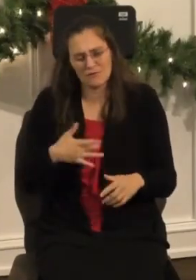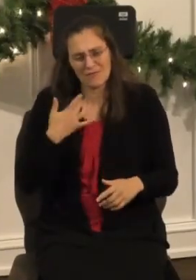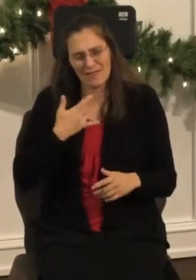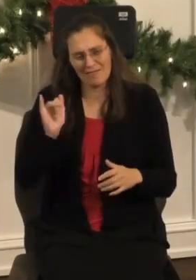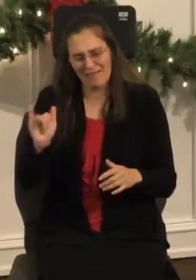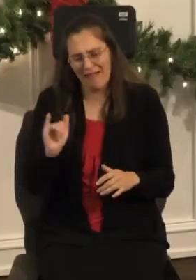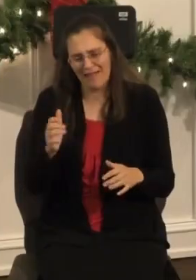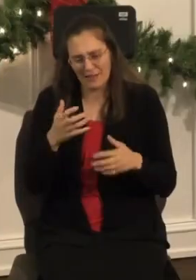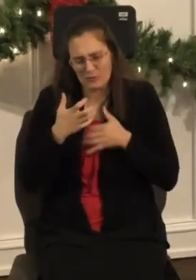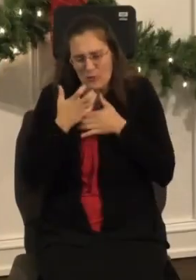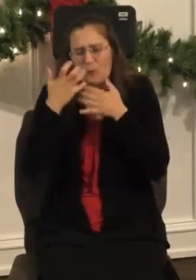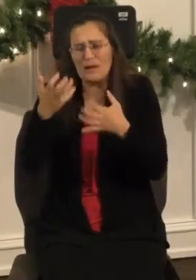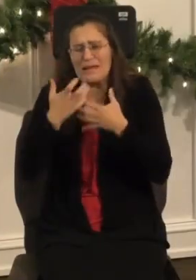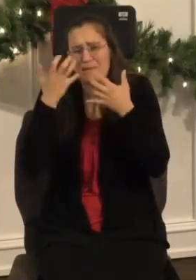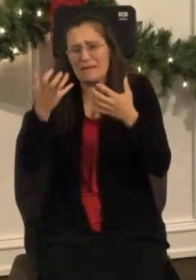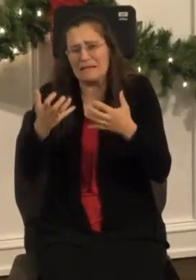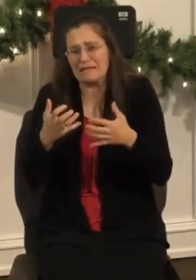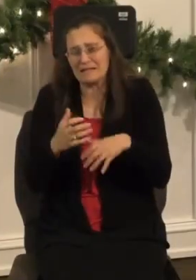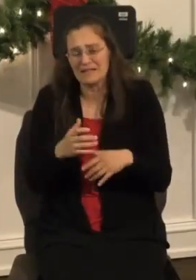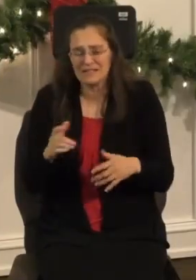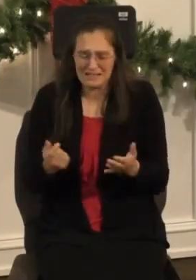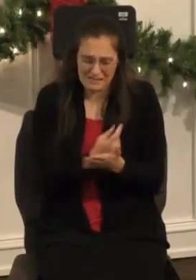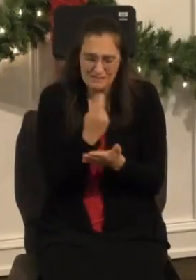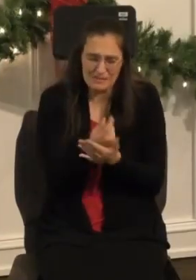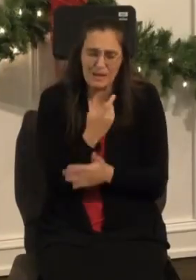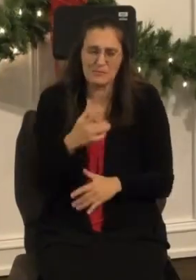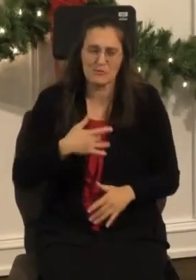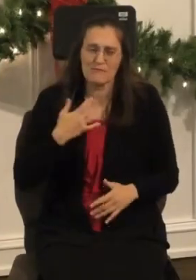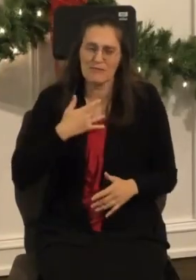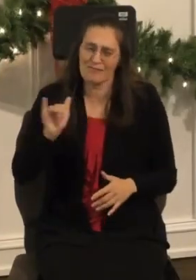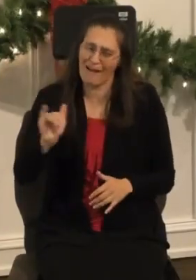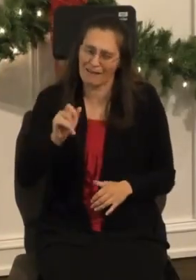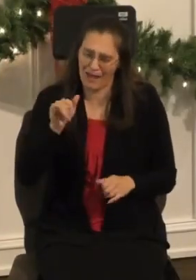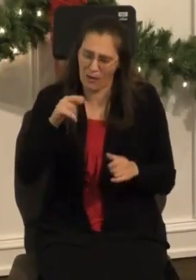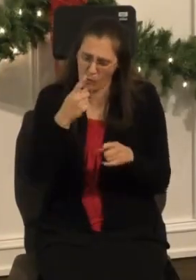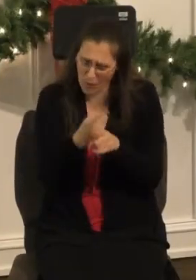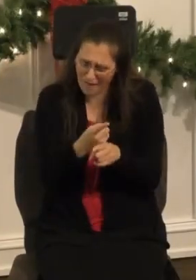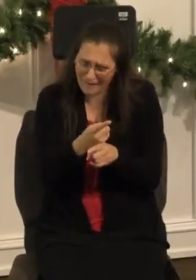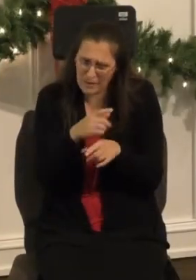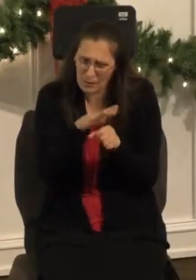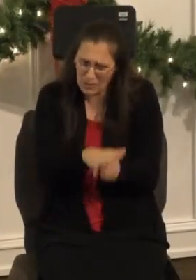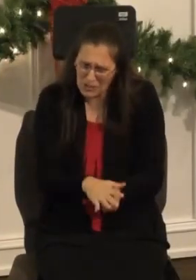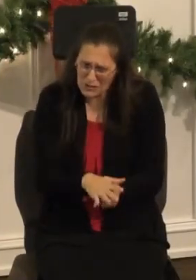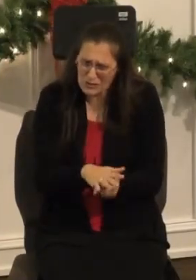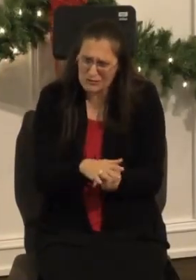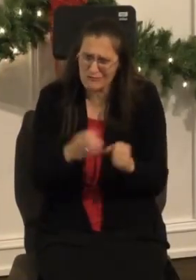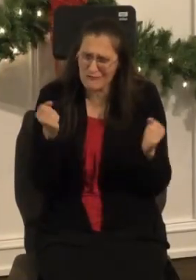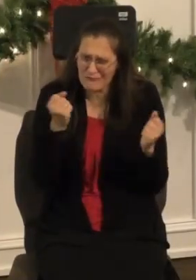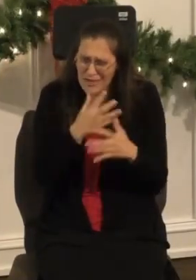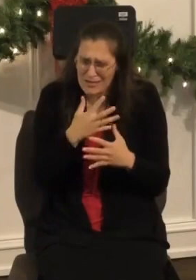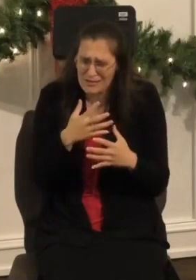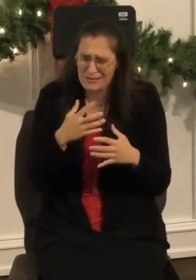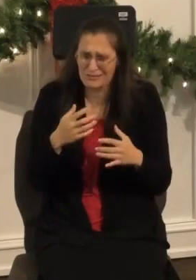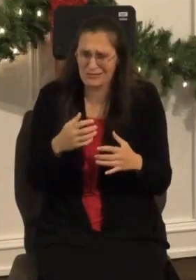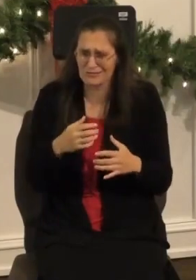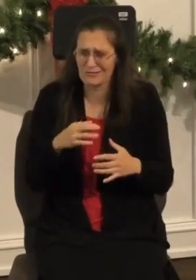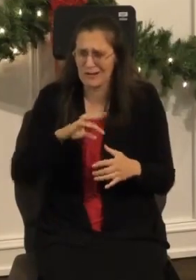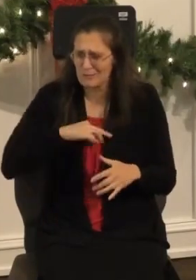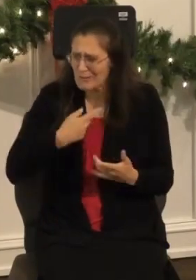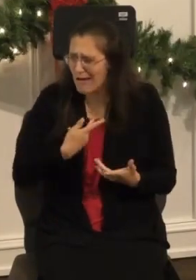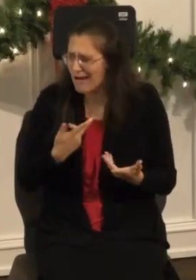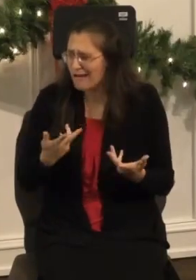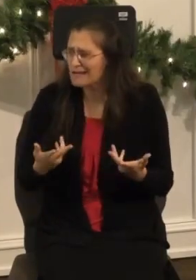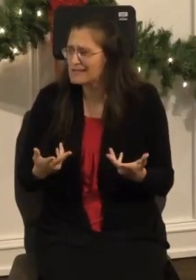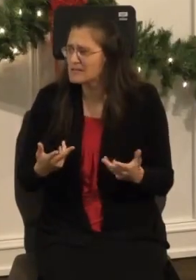you'll feel that way, right? Oh boy, there's a couple things I think will be helpful for us. One is you need